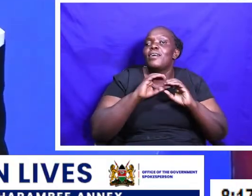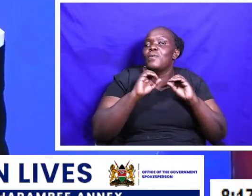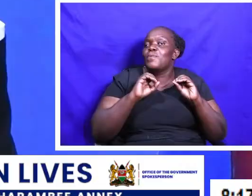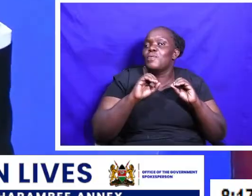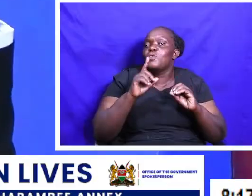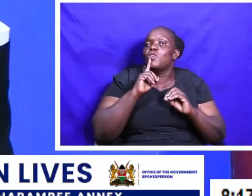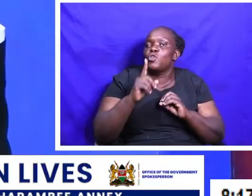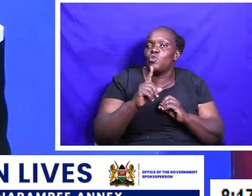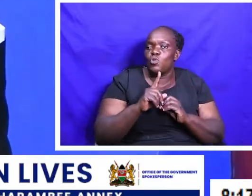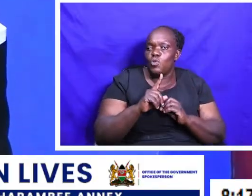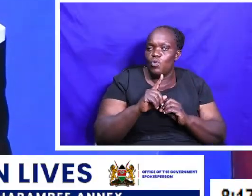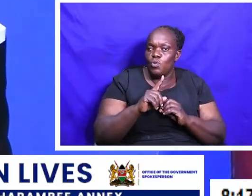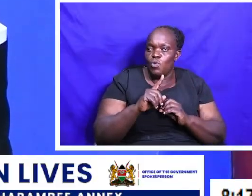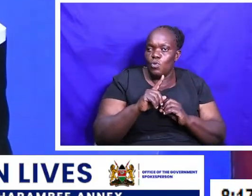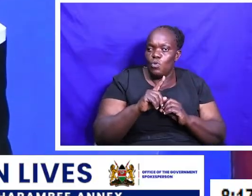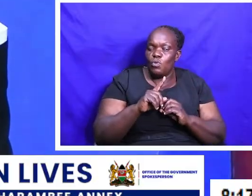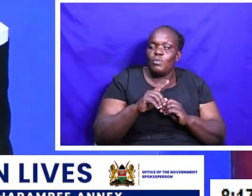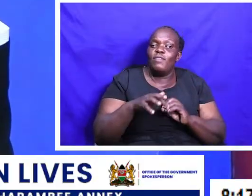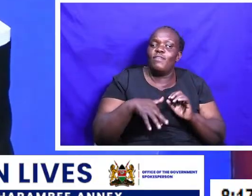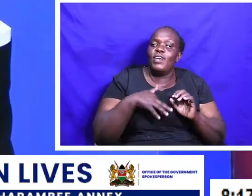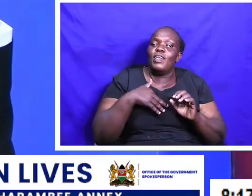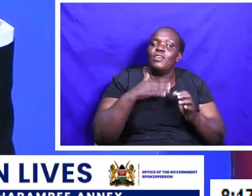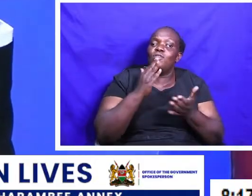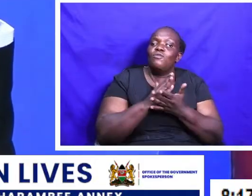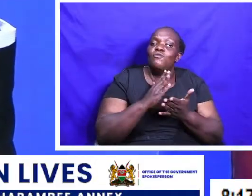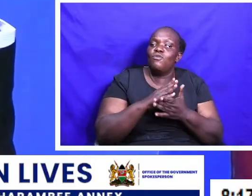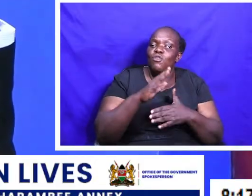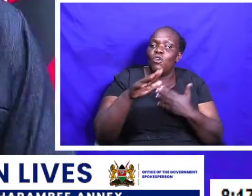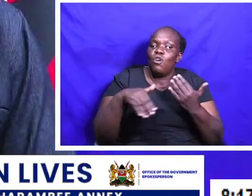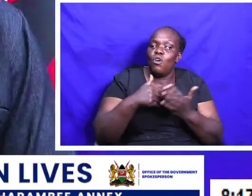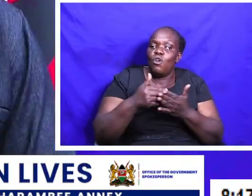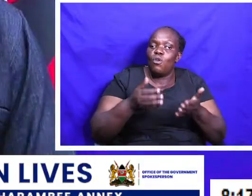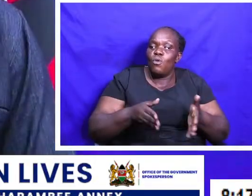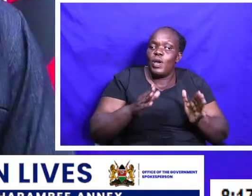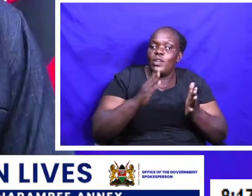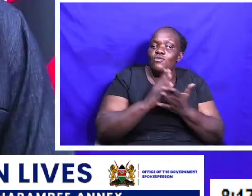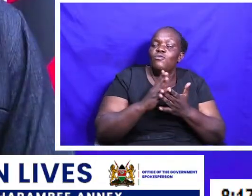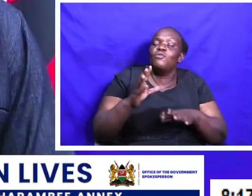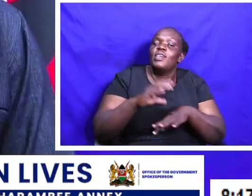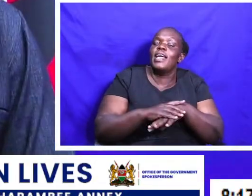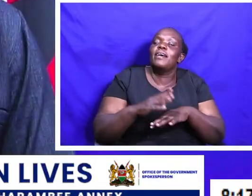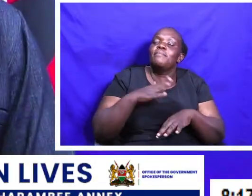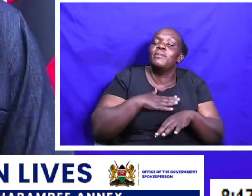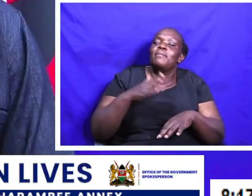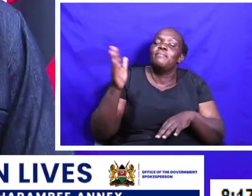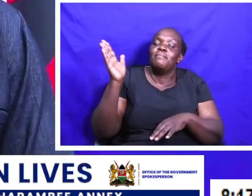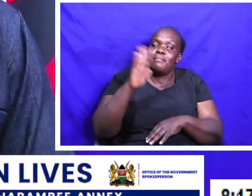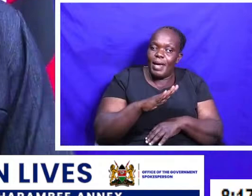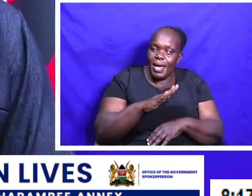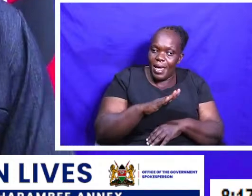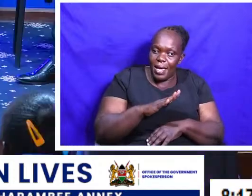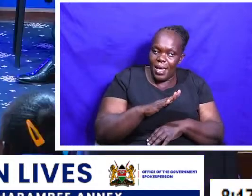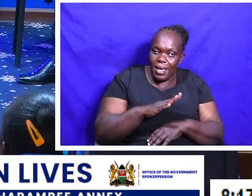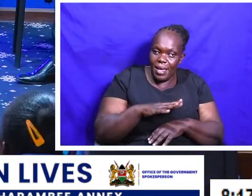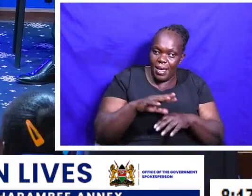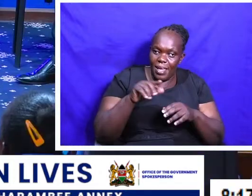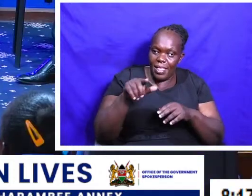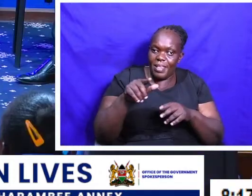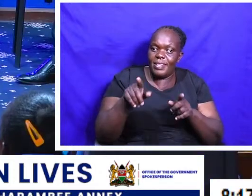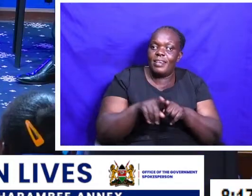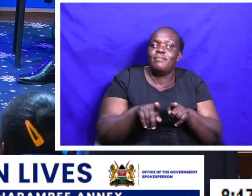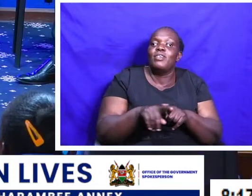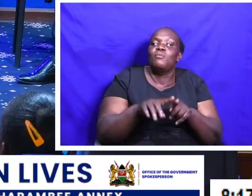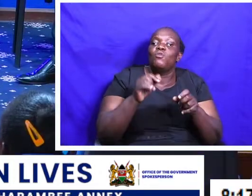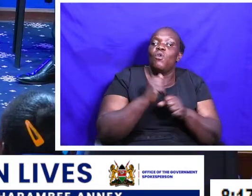So I faced the challenge, and I thought, oh my, it took me back. And I said, okay, look, I can make this thing